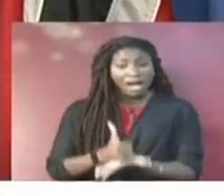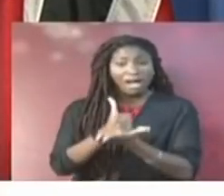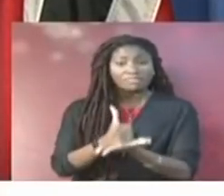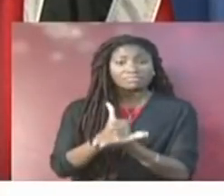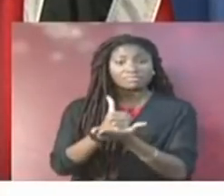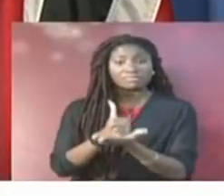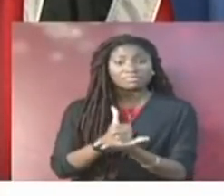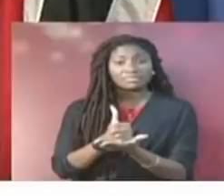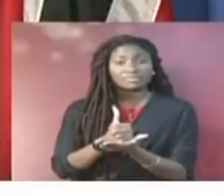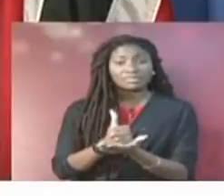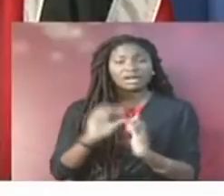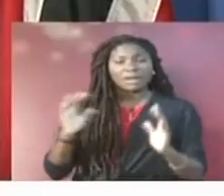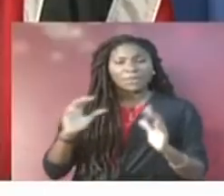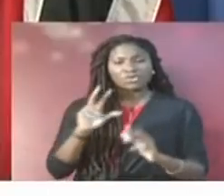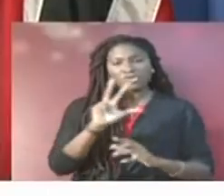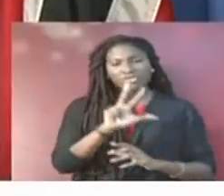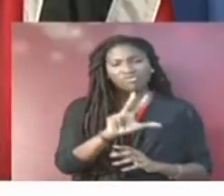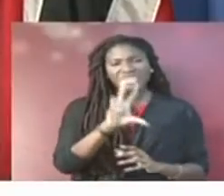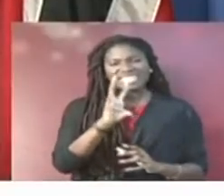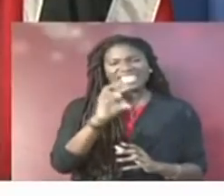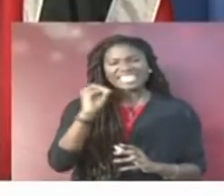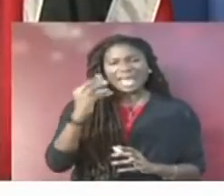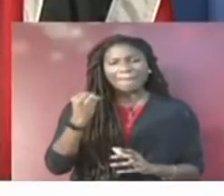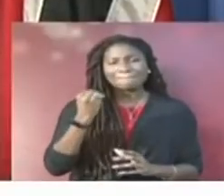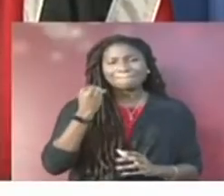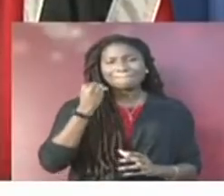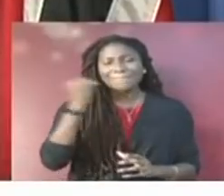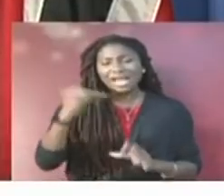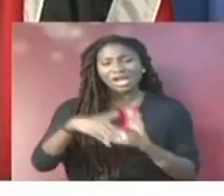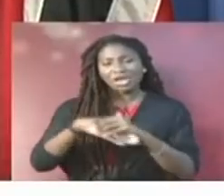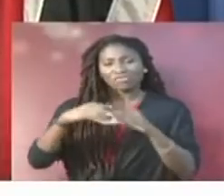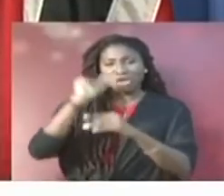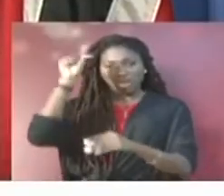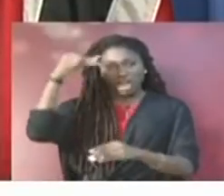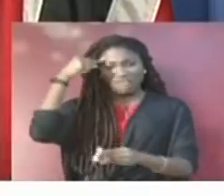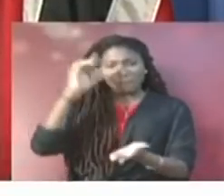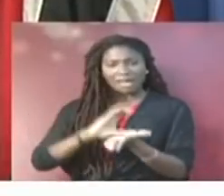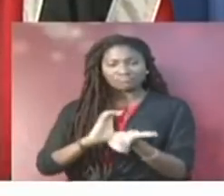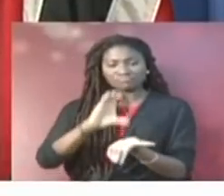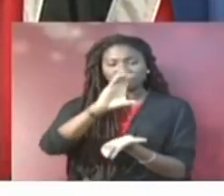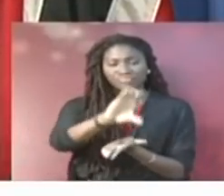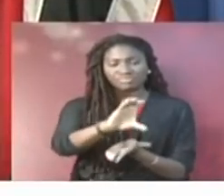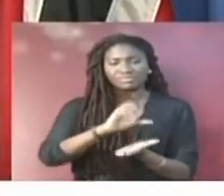got $360 million of government support. Today,